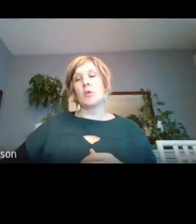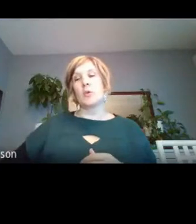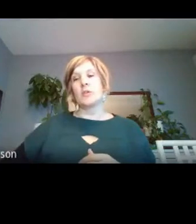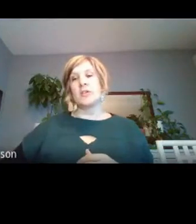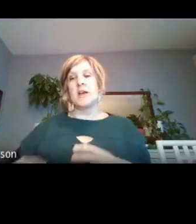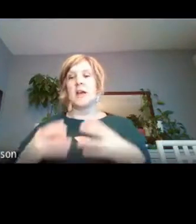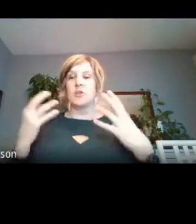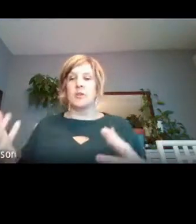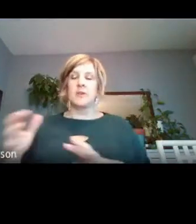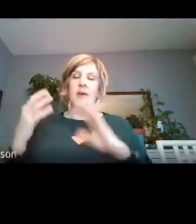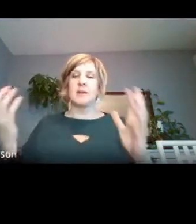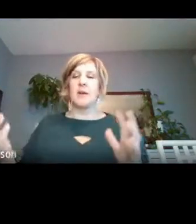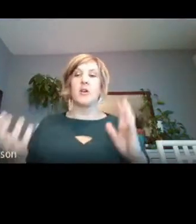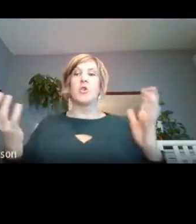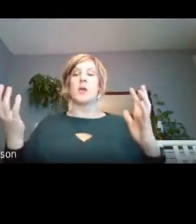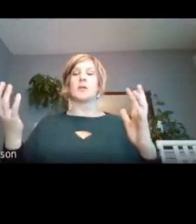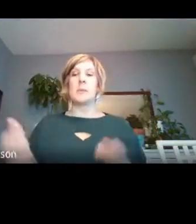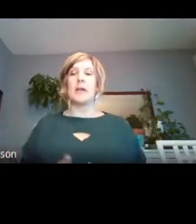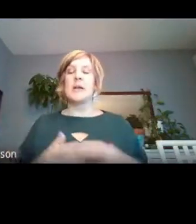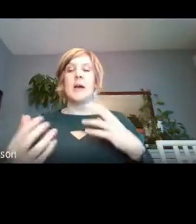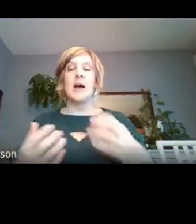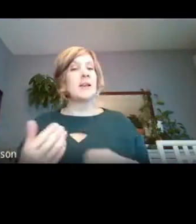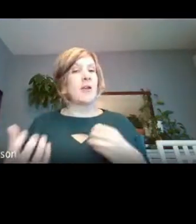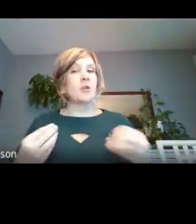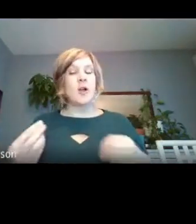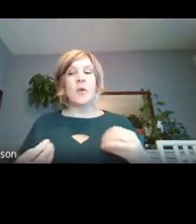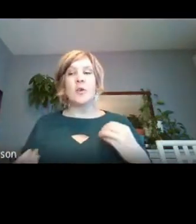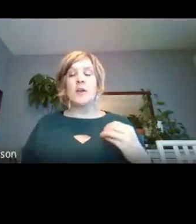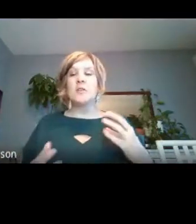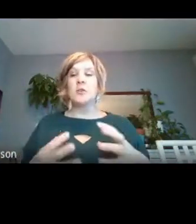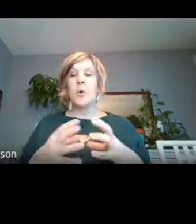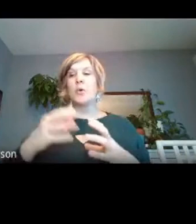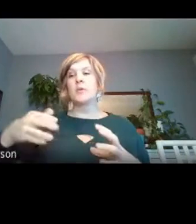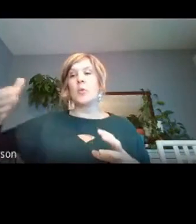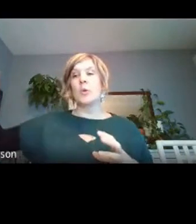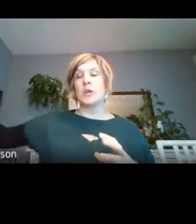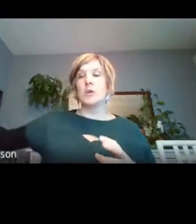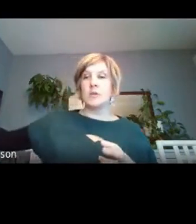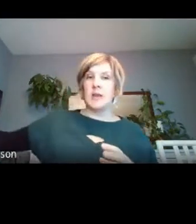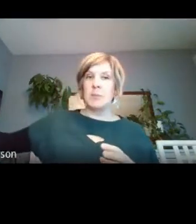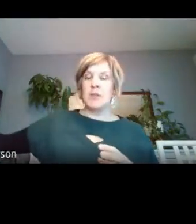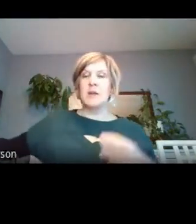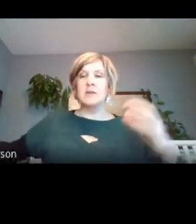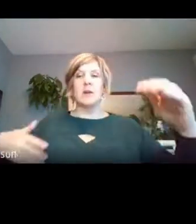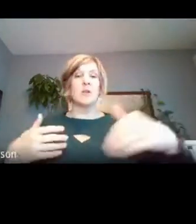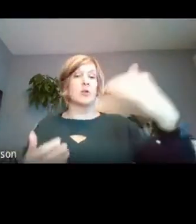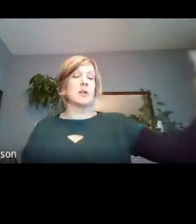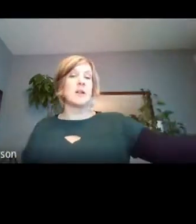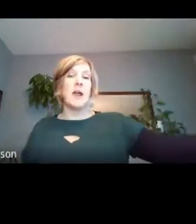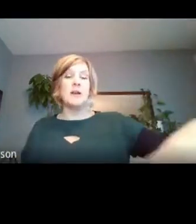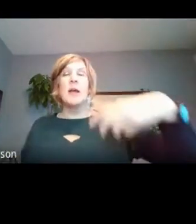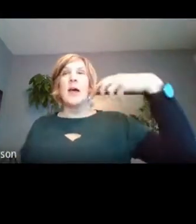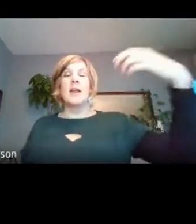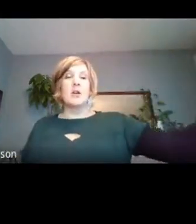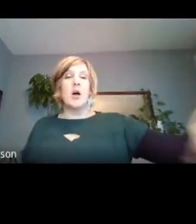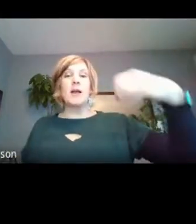meets over the course of the day just as an annoyance but uh again there's lots of other ways to do polls if you want to reuse the same things and and certainly